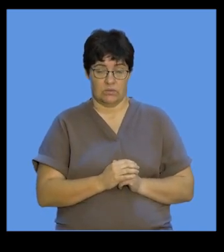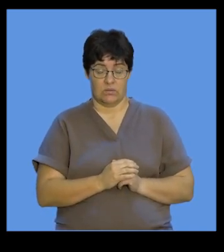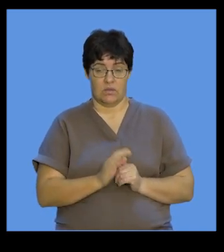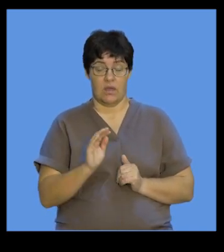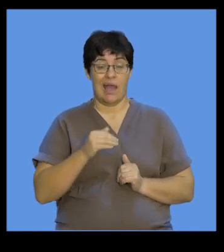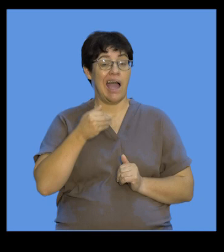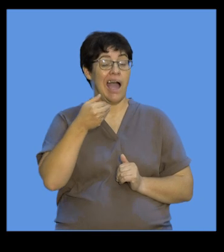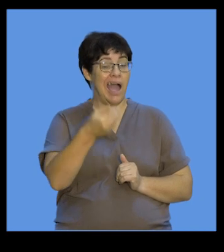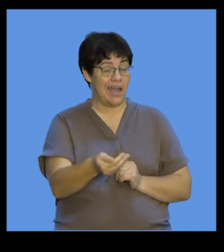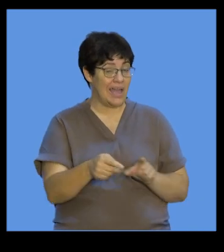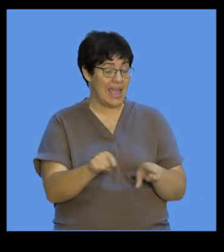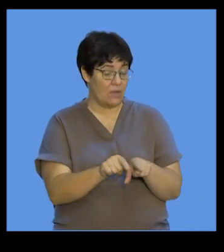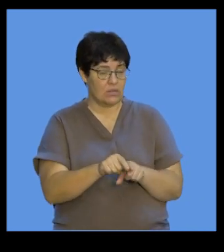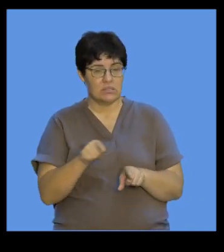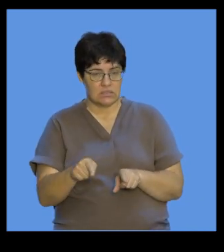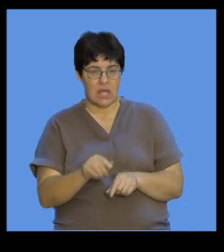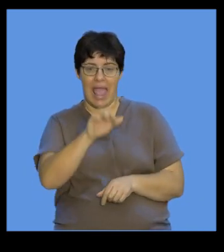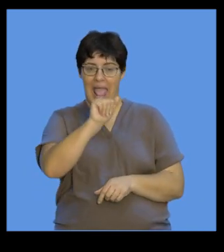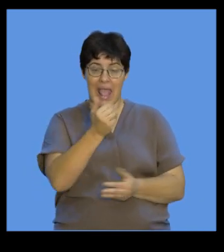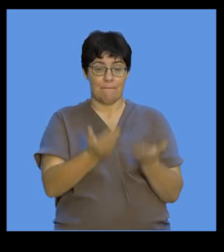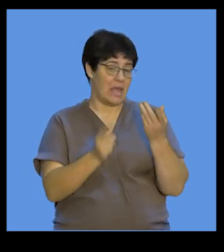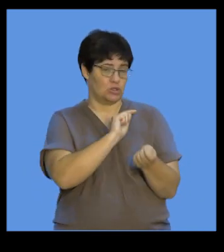Afterwards, A's mass hasn't changed.